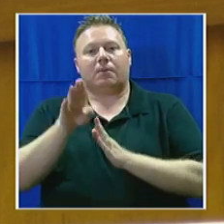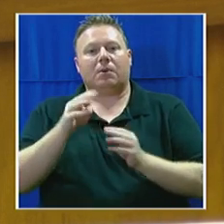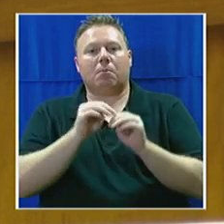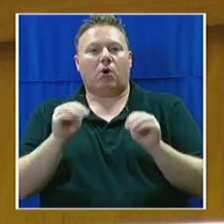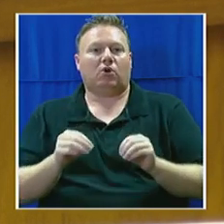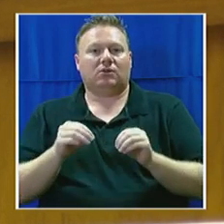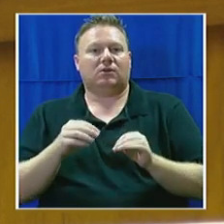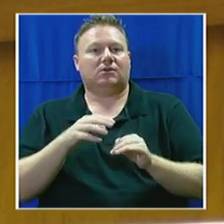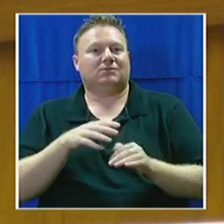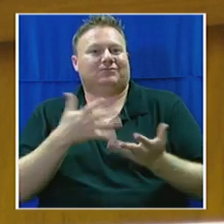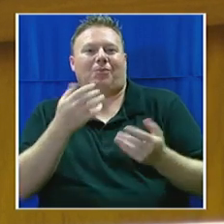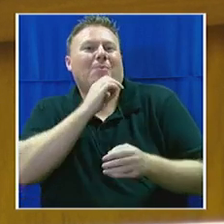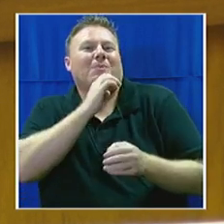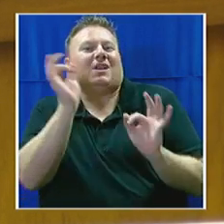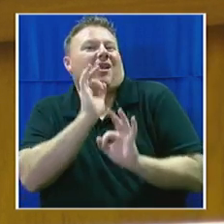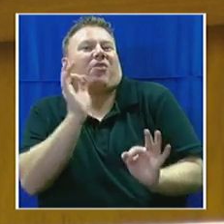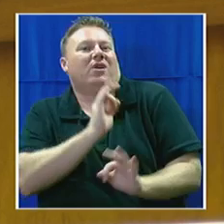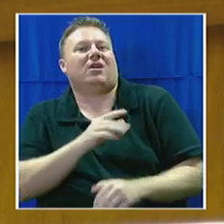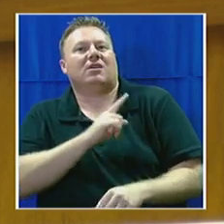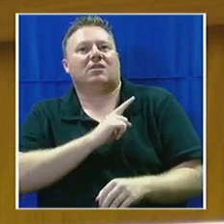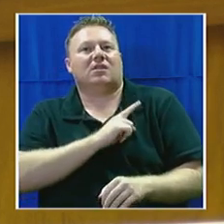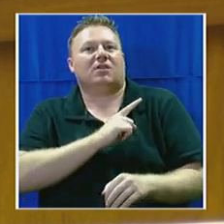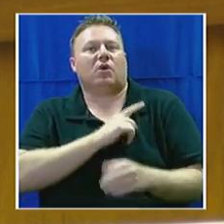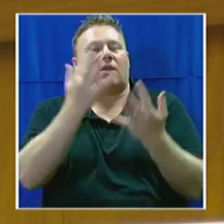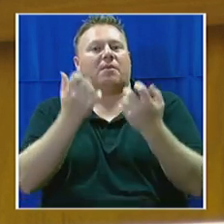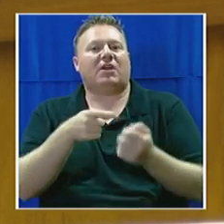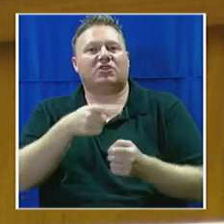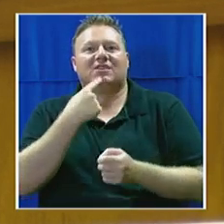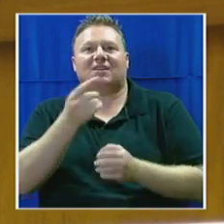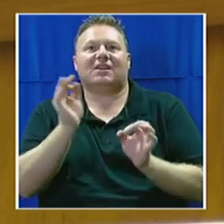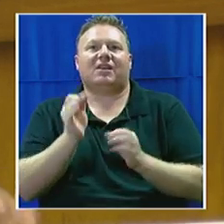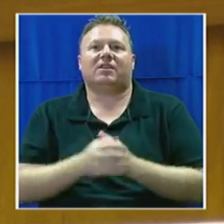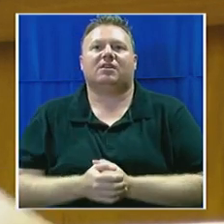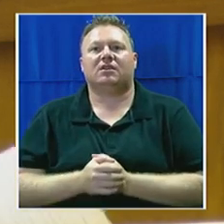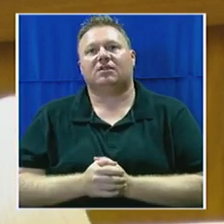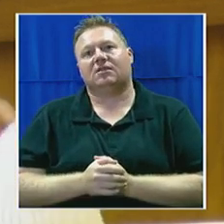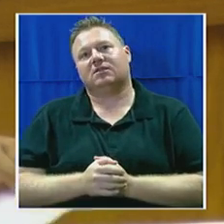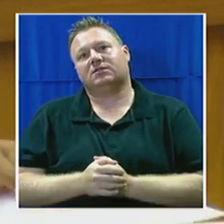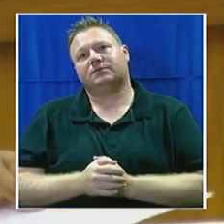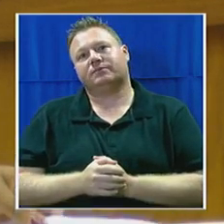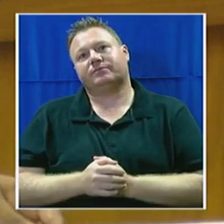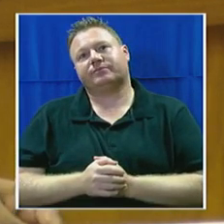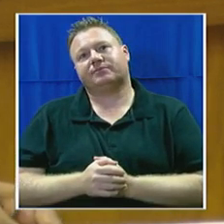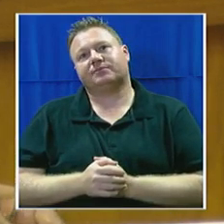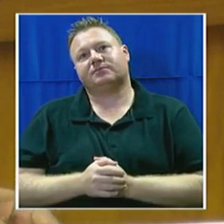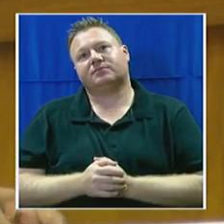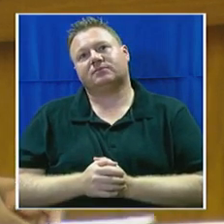Minister of Finance budget said nothing about it in his latest budget.